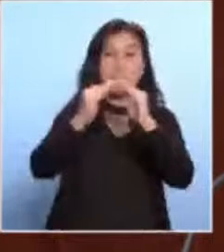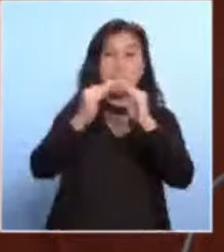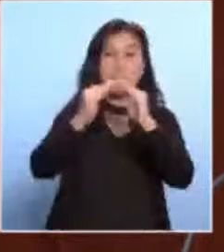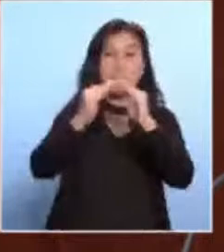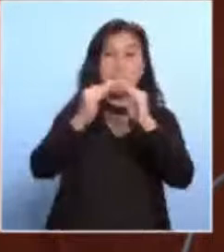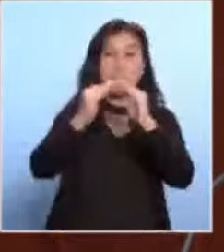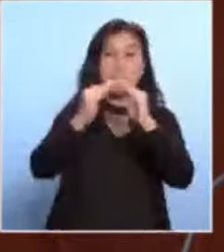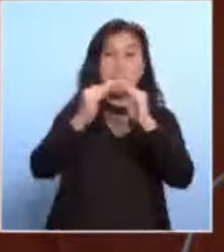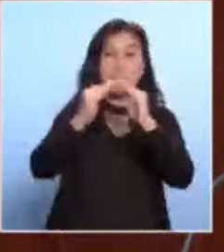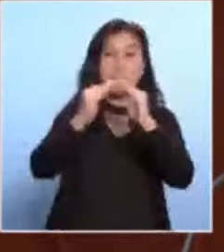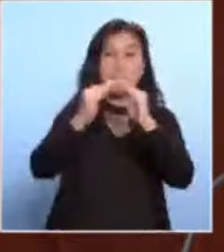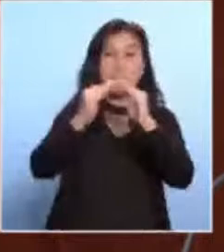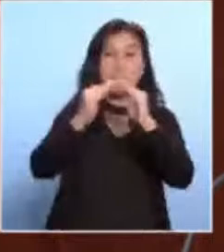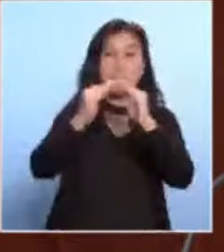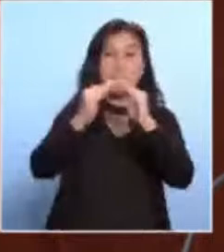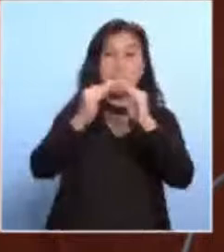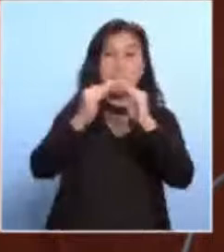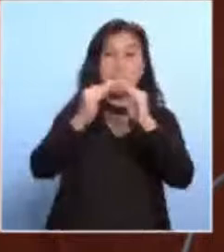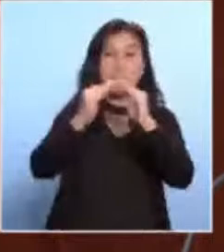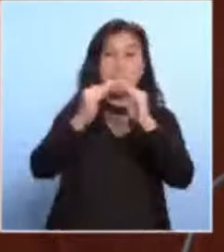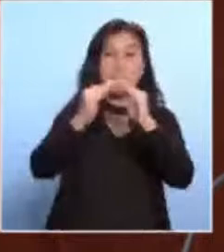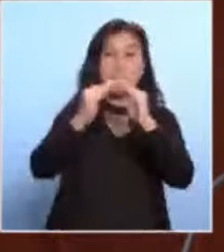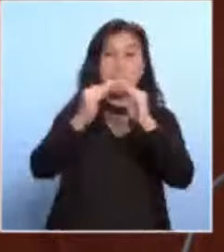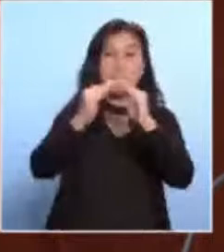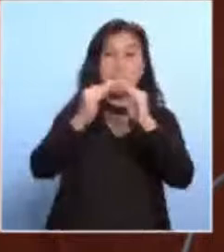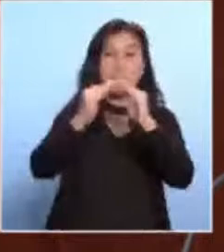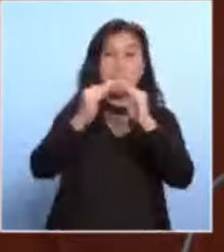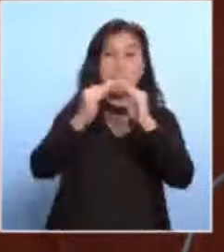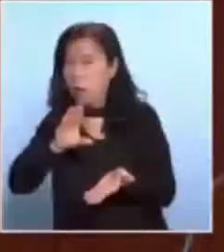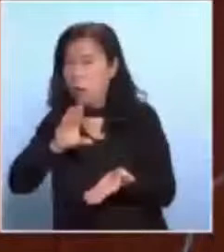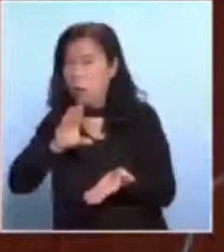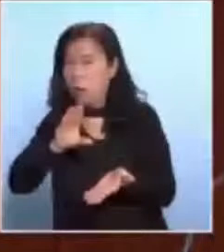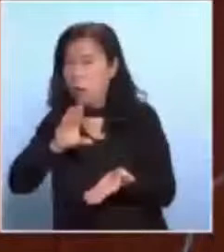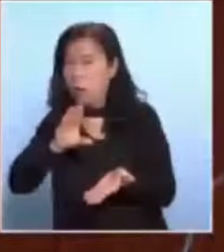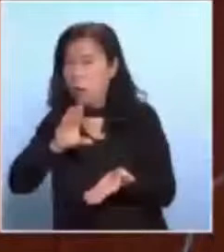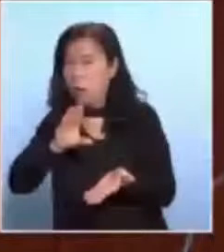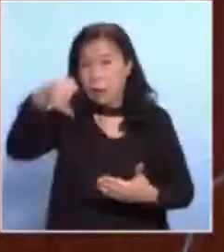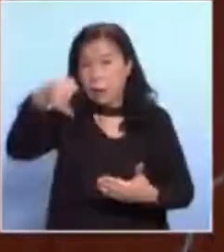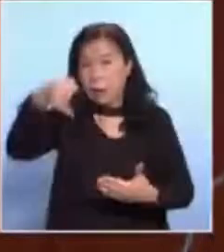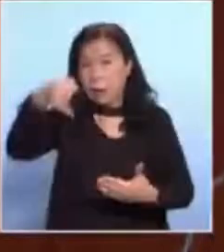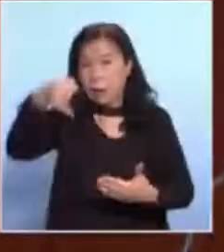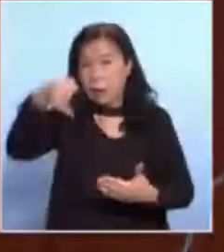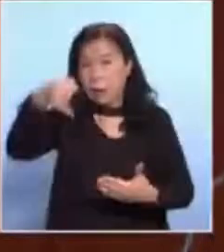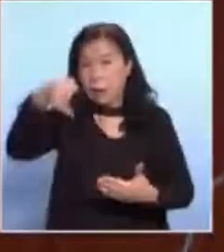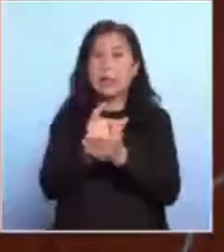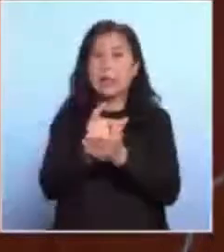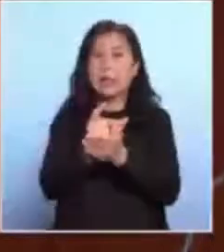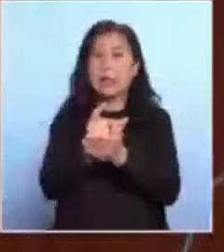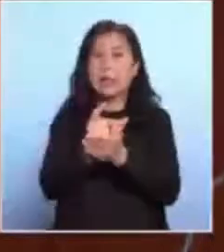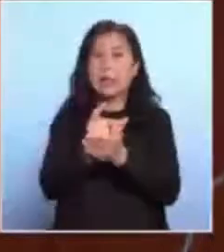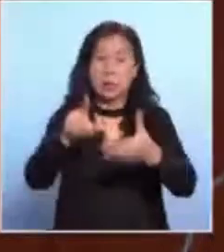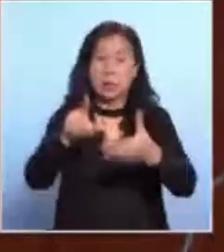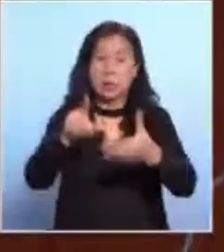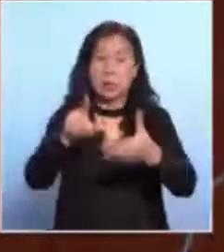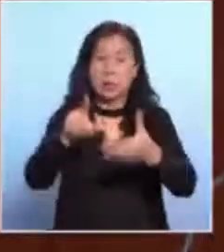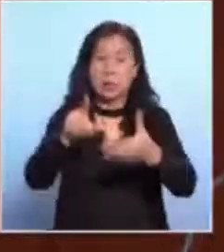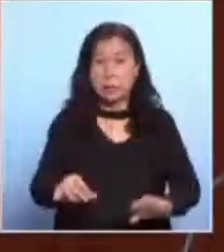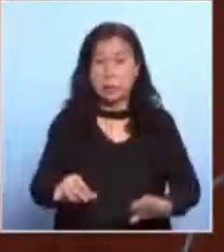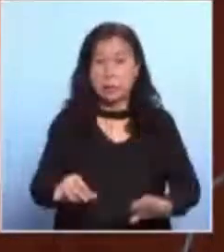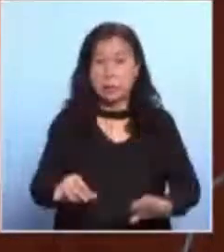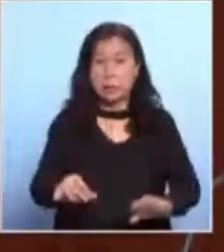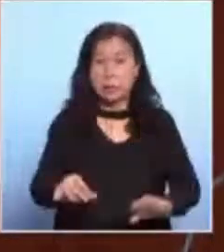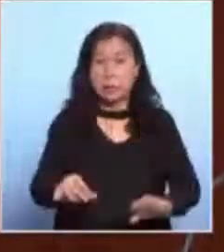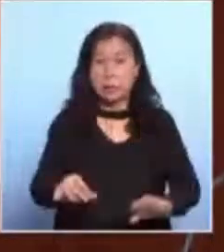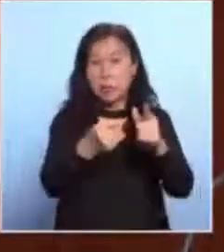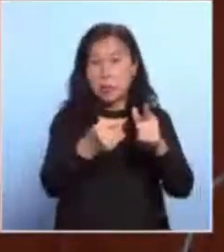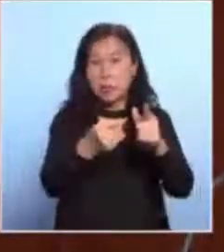the remaining loans expiring gradually by the end of next year. Having regard to the cash flow situations of